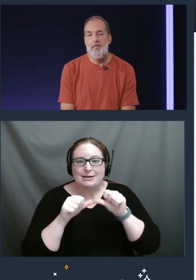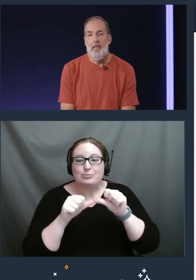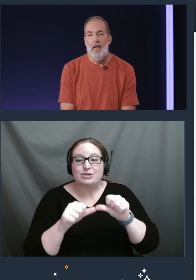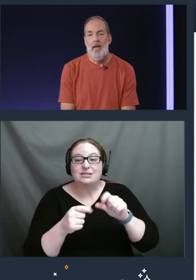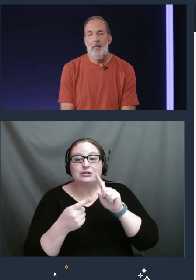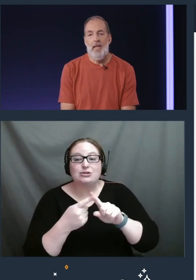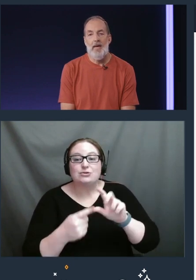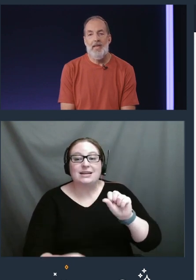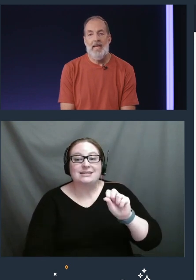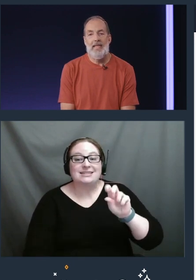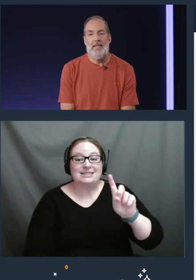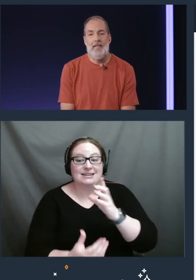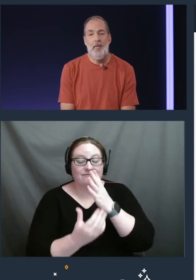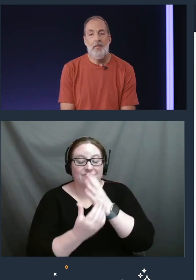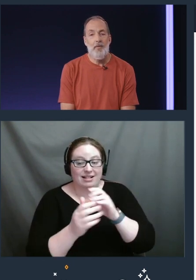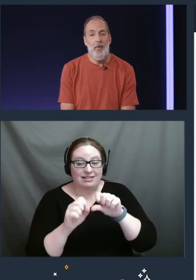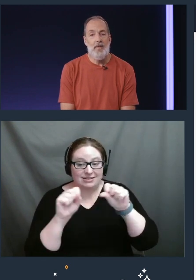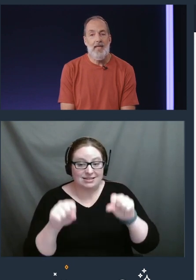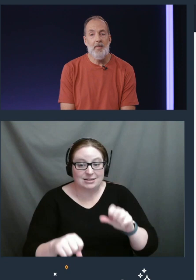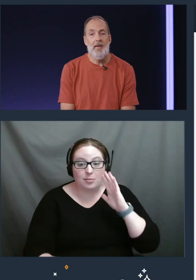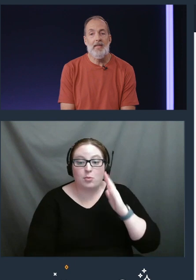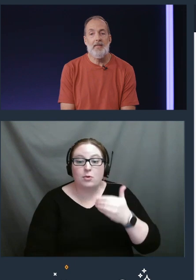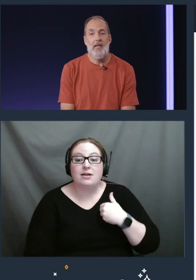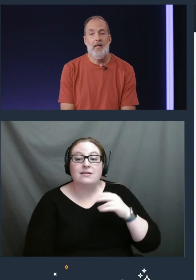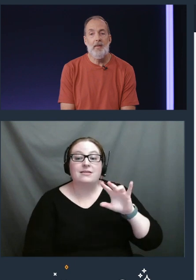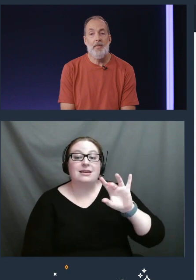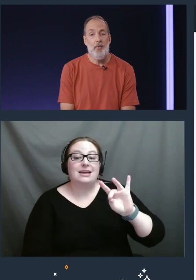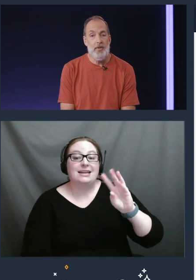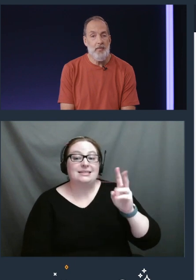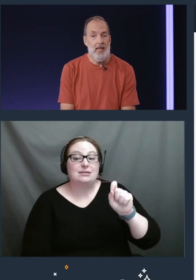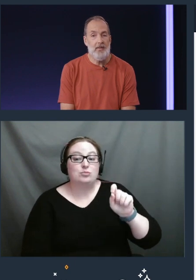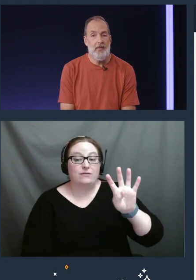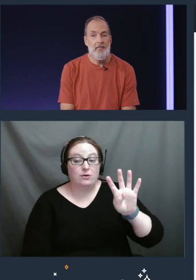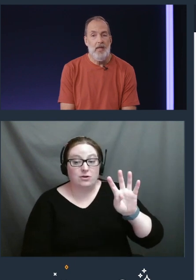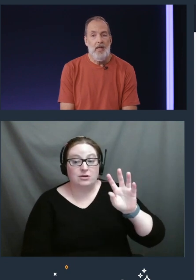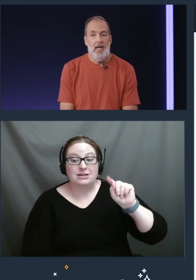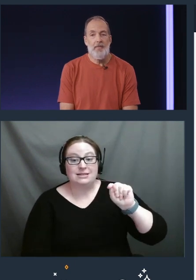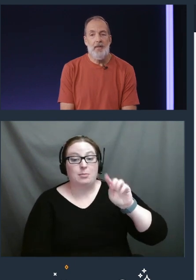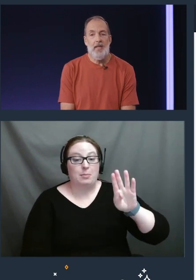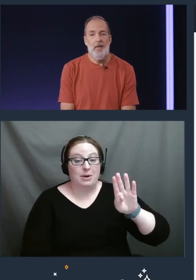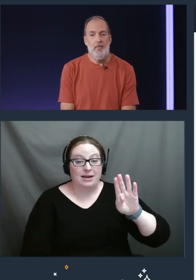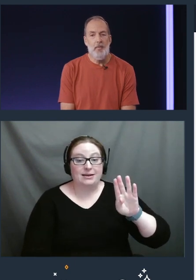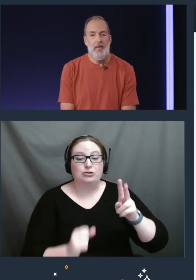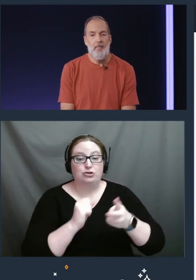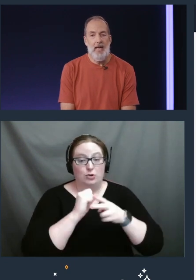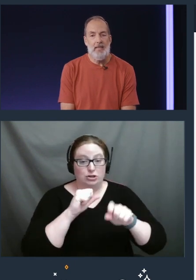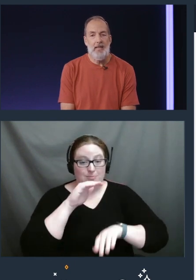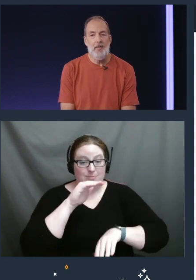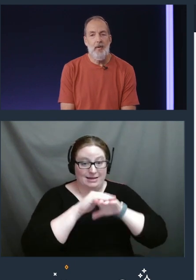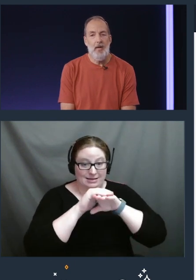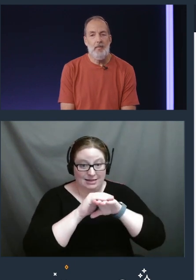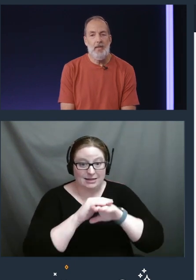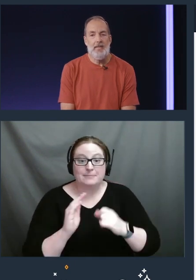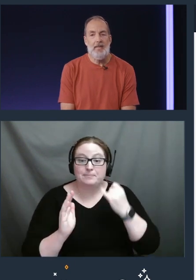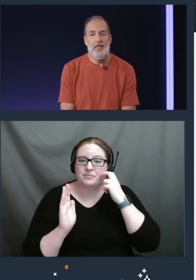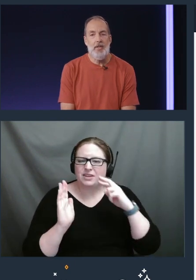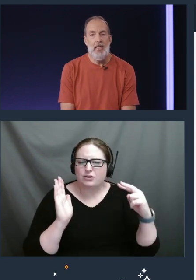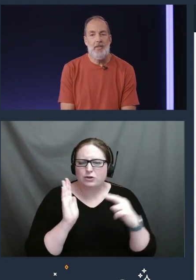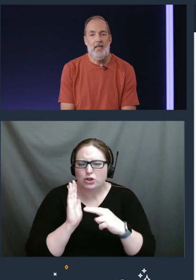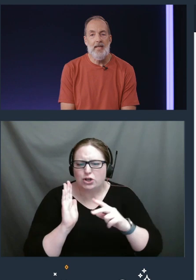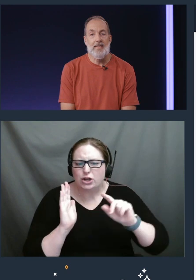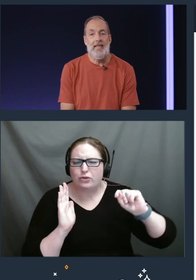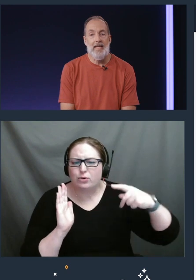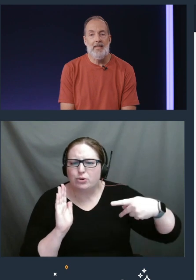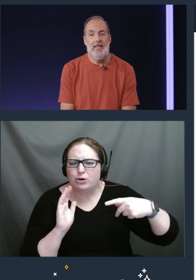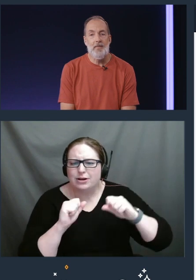system. It will have an 86.4 terabyte storage capacity. And if you look at the throughput capacity at the bottom, you'll see it